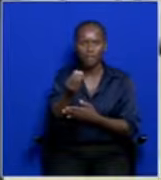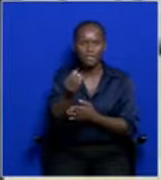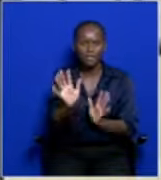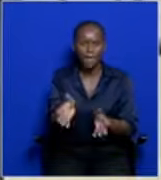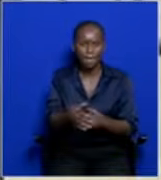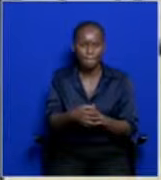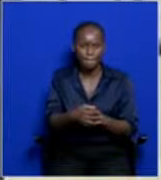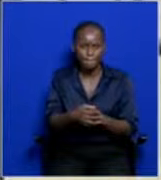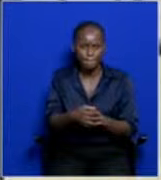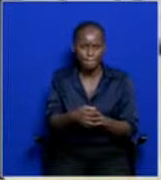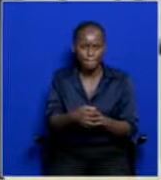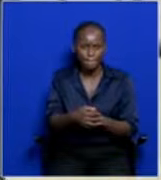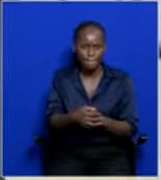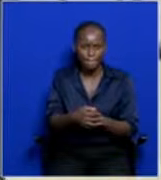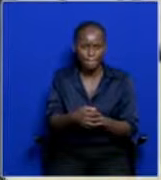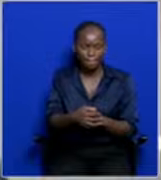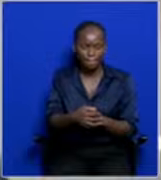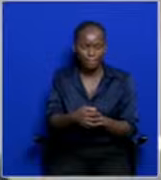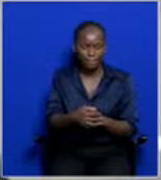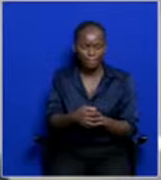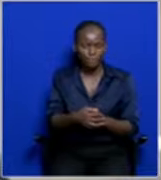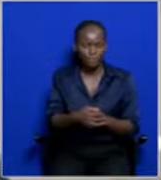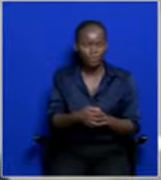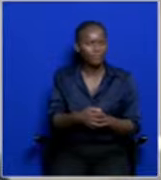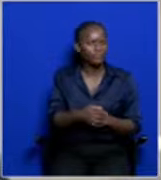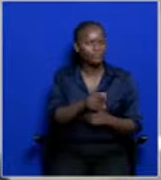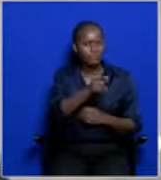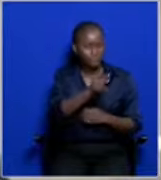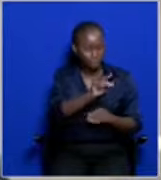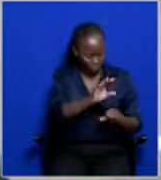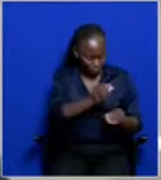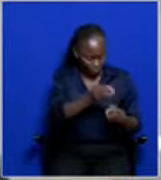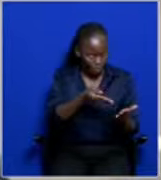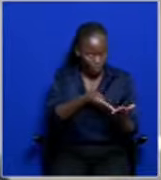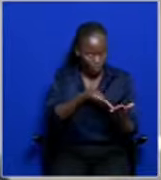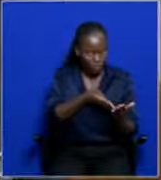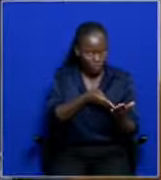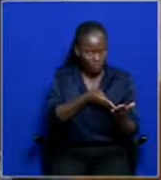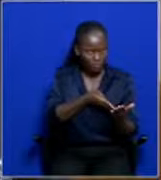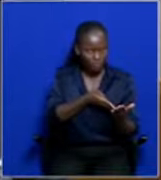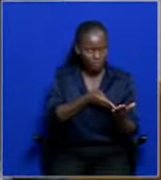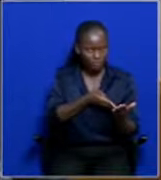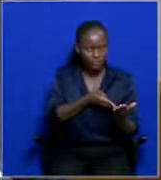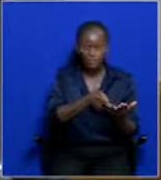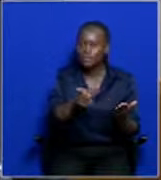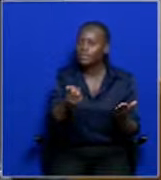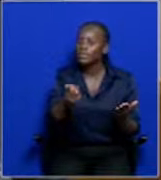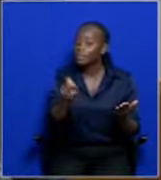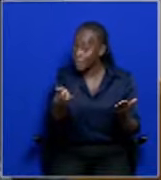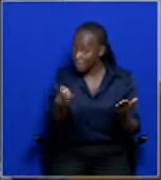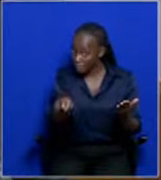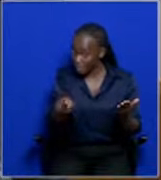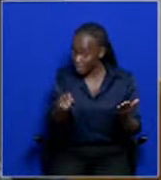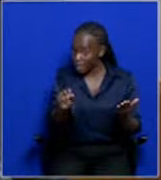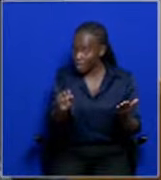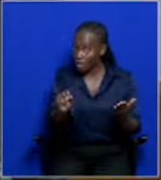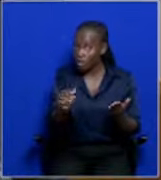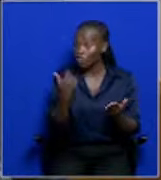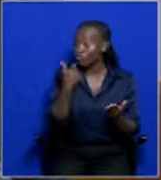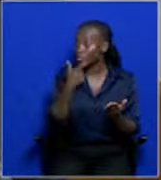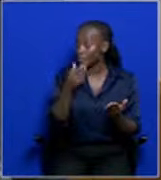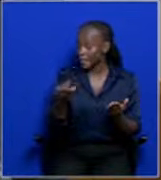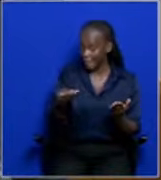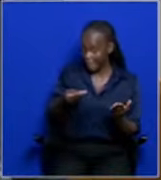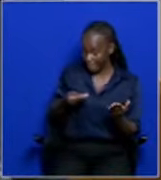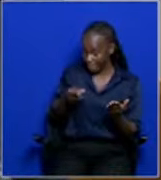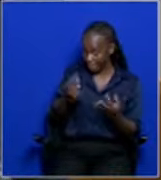On this, the document referring the one you just gave us now, 248.1 at